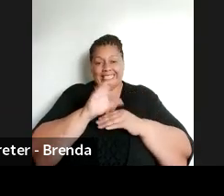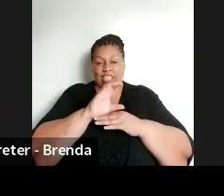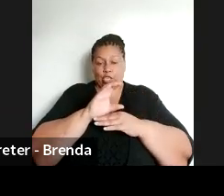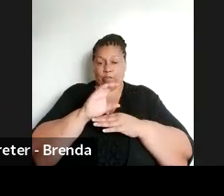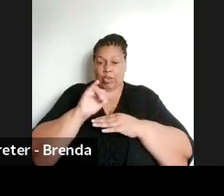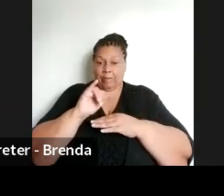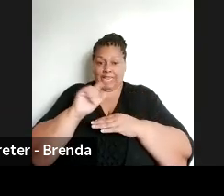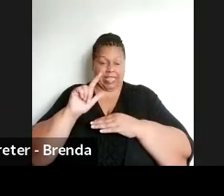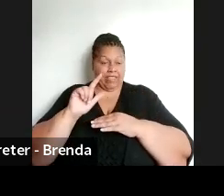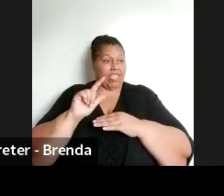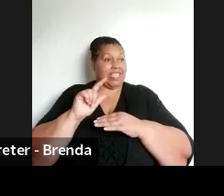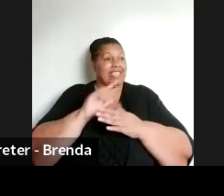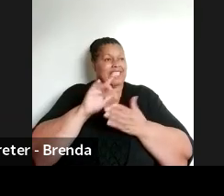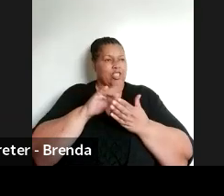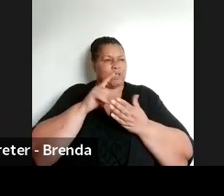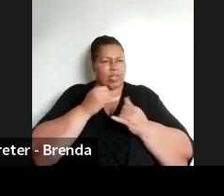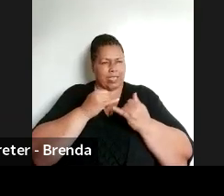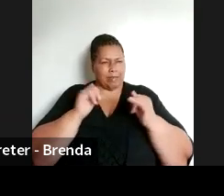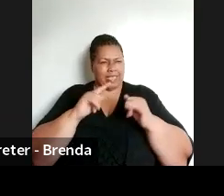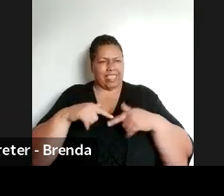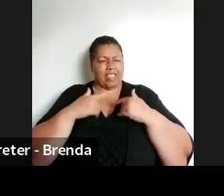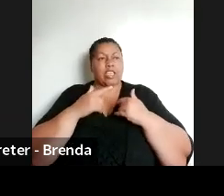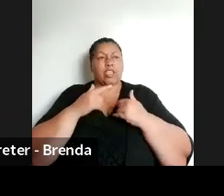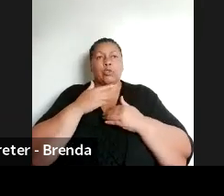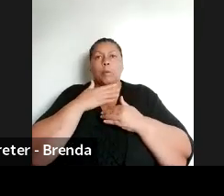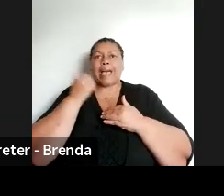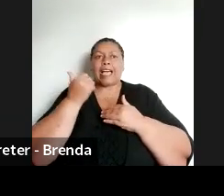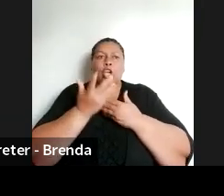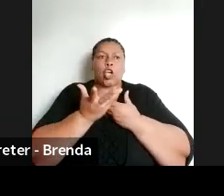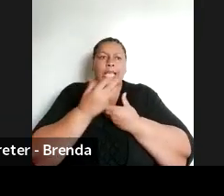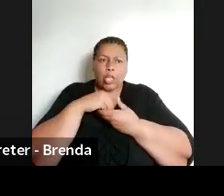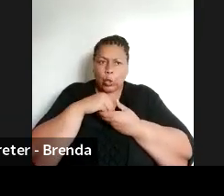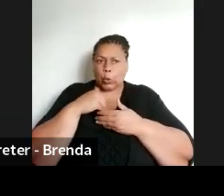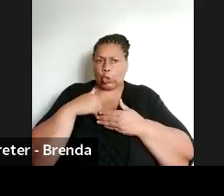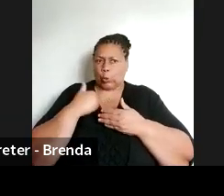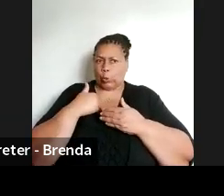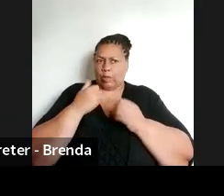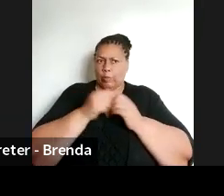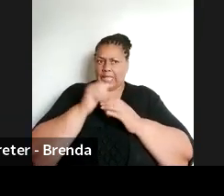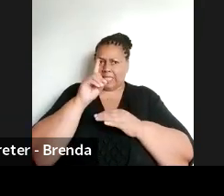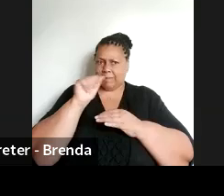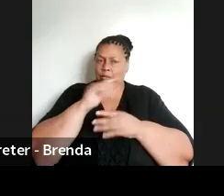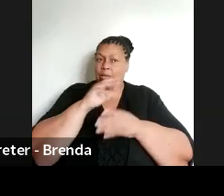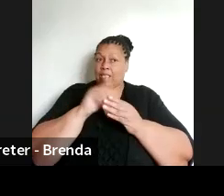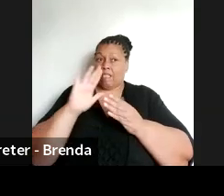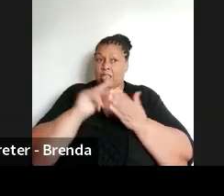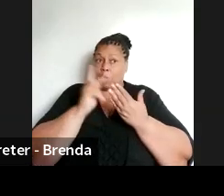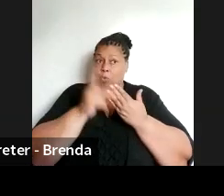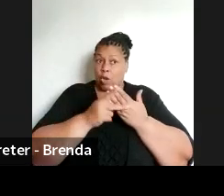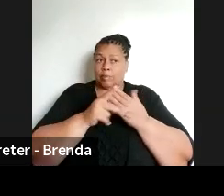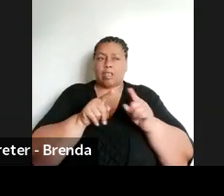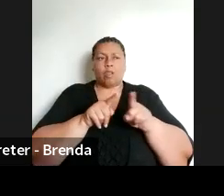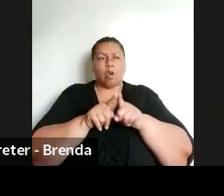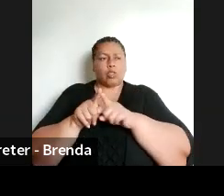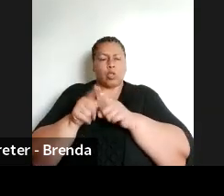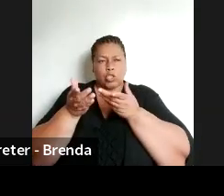independent living do to better include youth with disabilities in their programs, but also